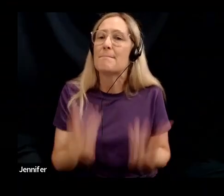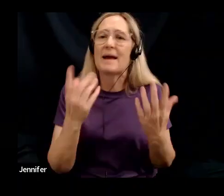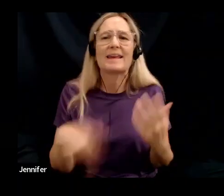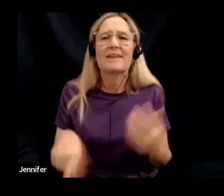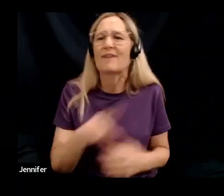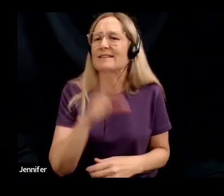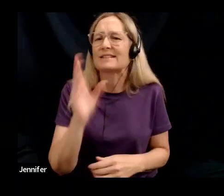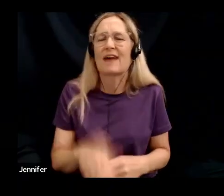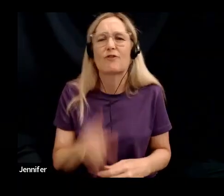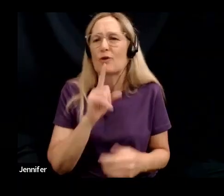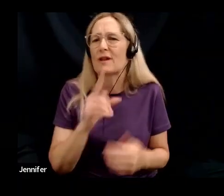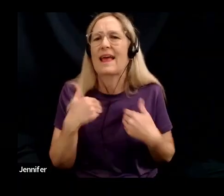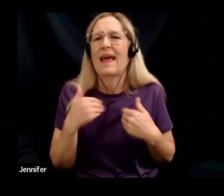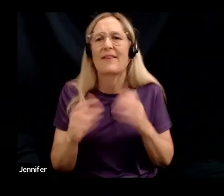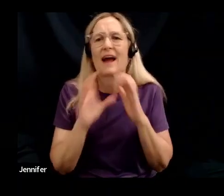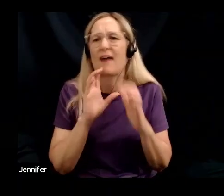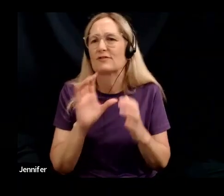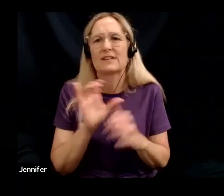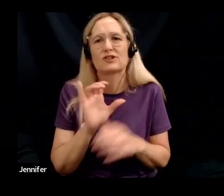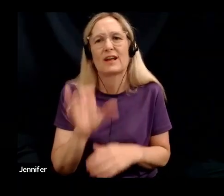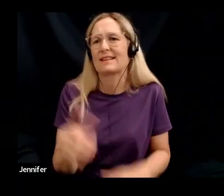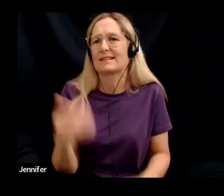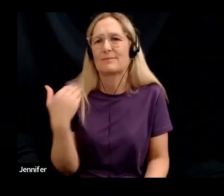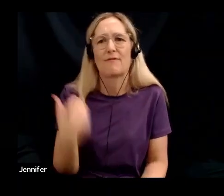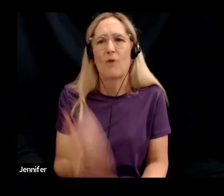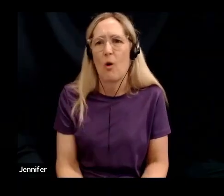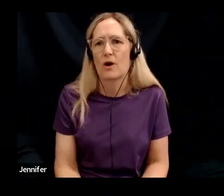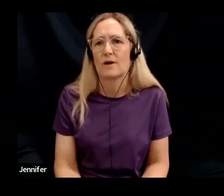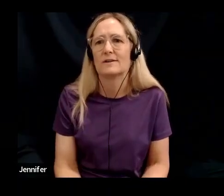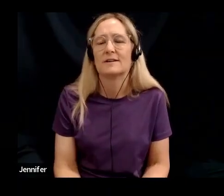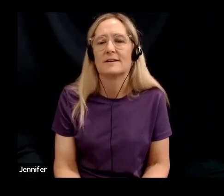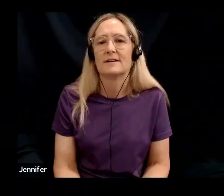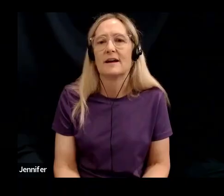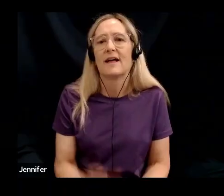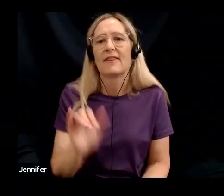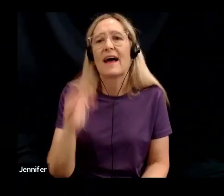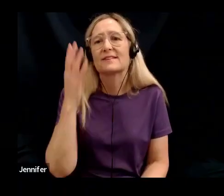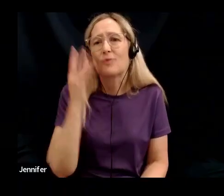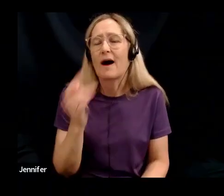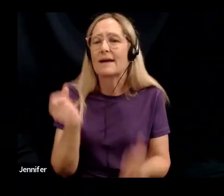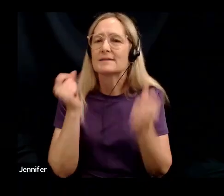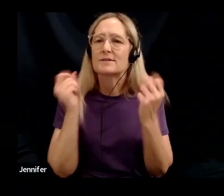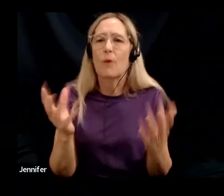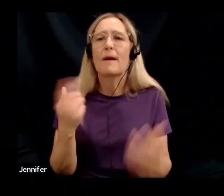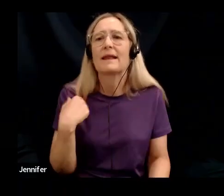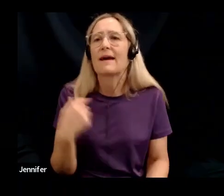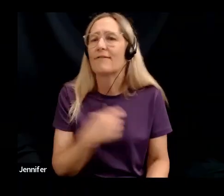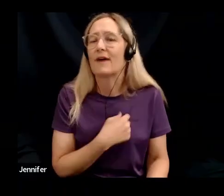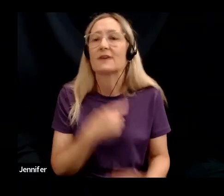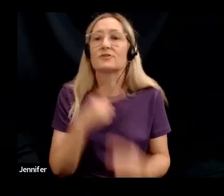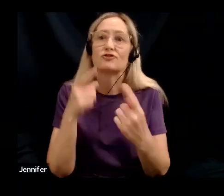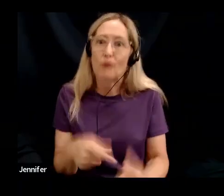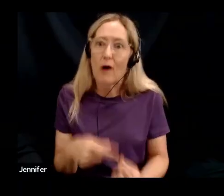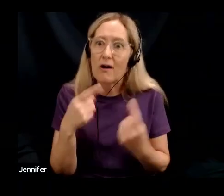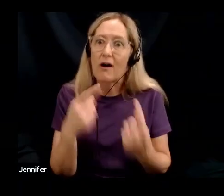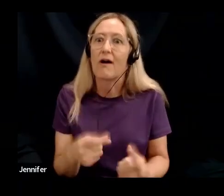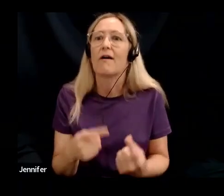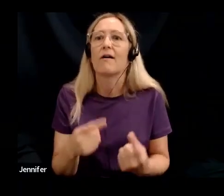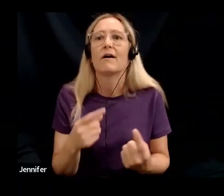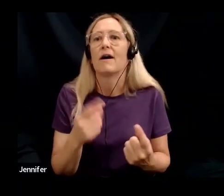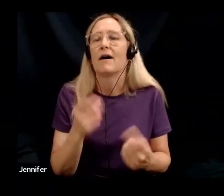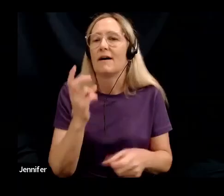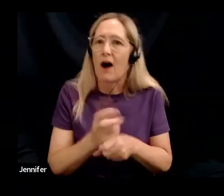really fully had these conversations, right? Which is why so many of us might struggle to open